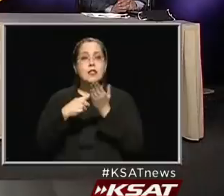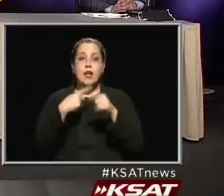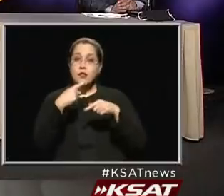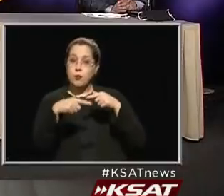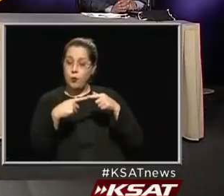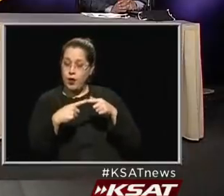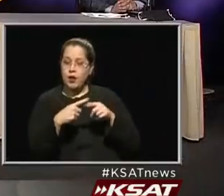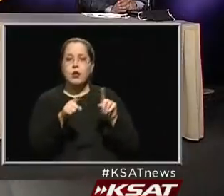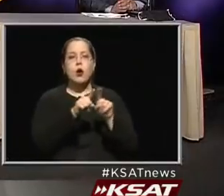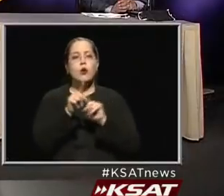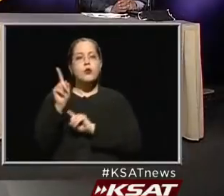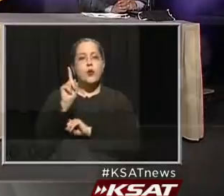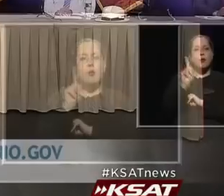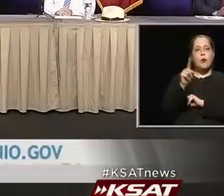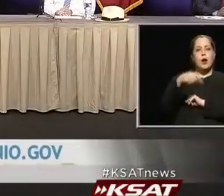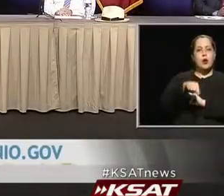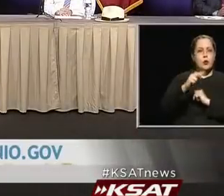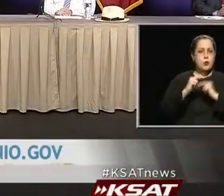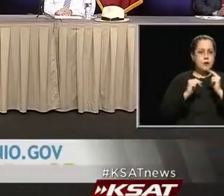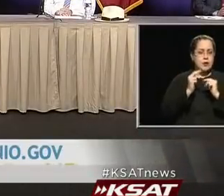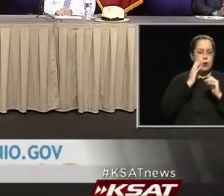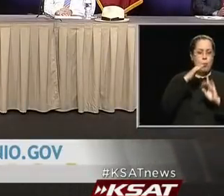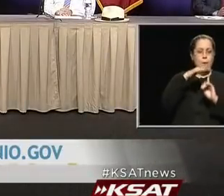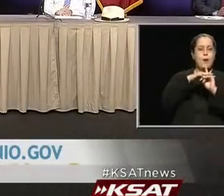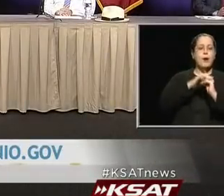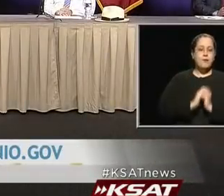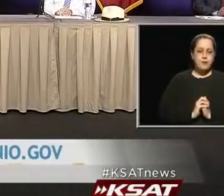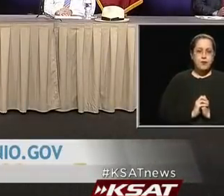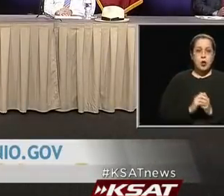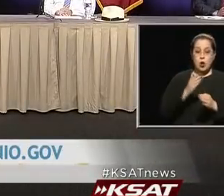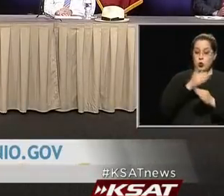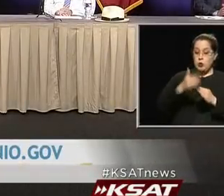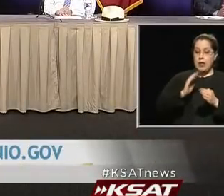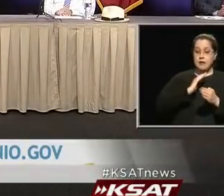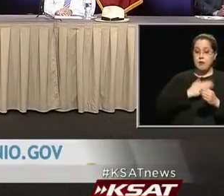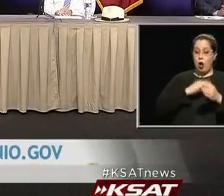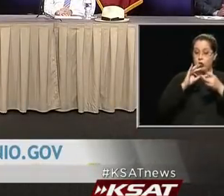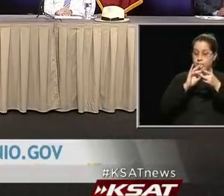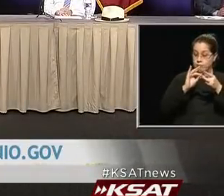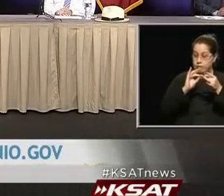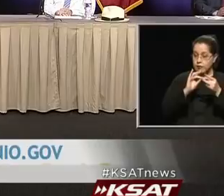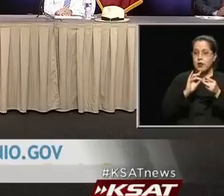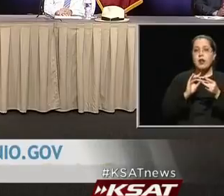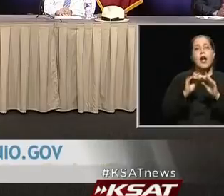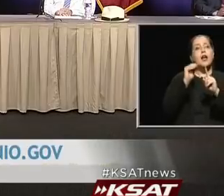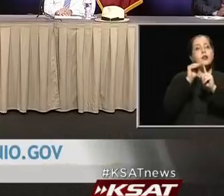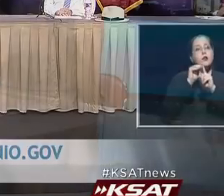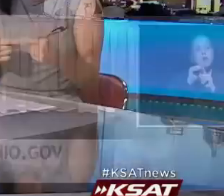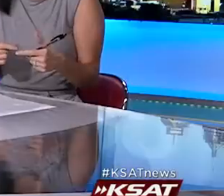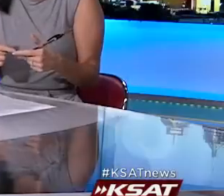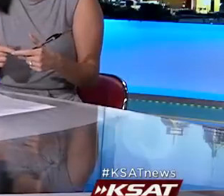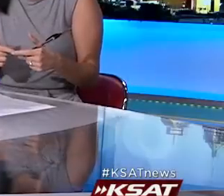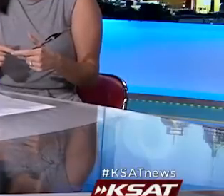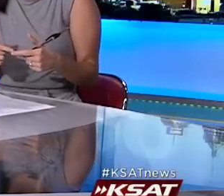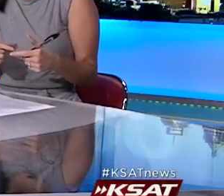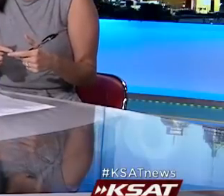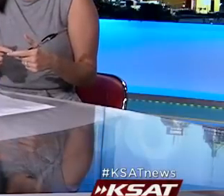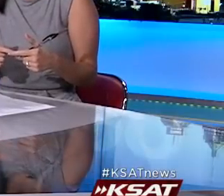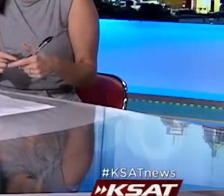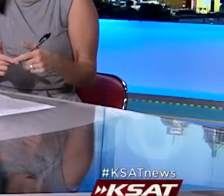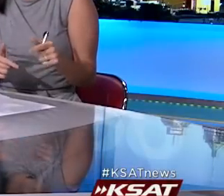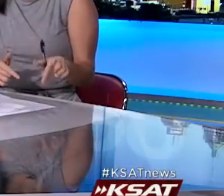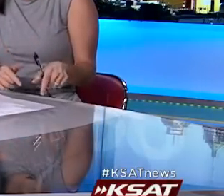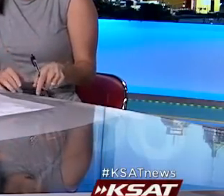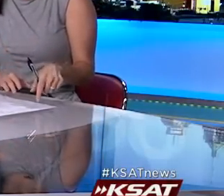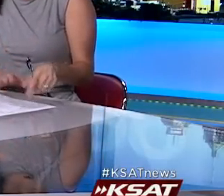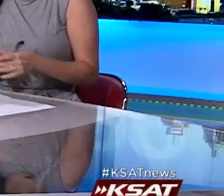and where those facilities will. All right, before we get to the two major takeaways from that press briefing, just want to go over some of these numbers